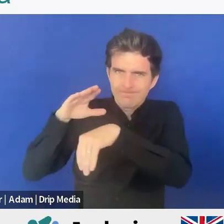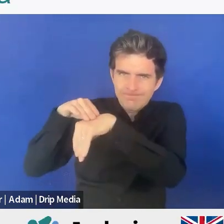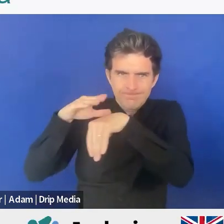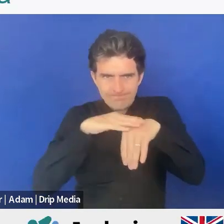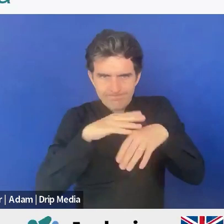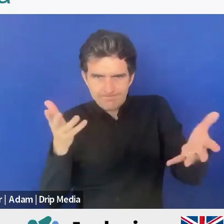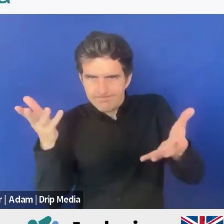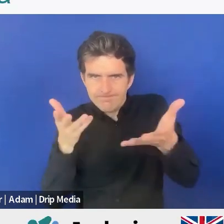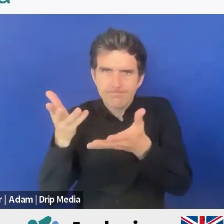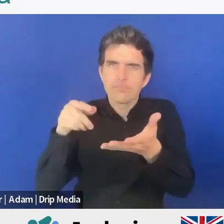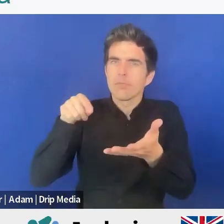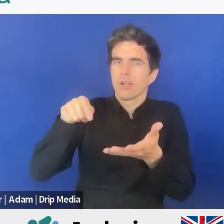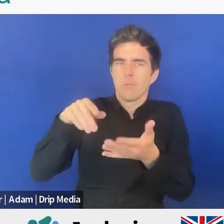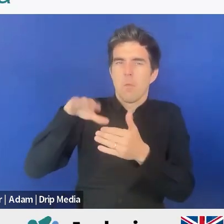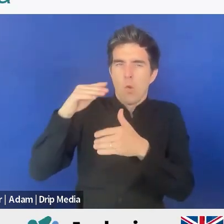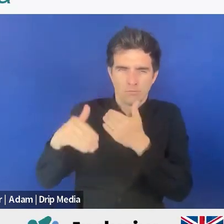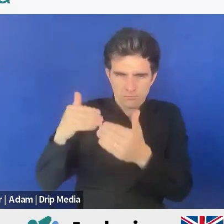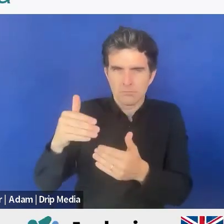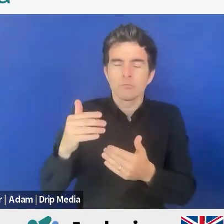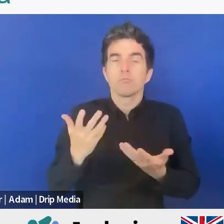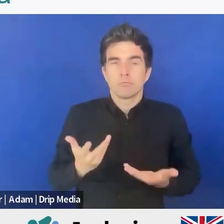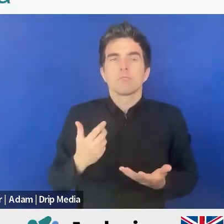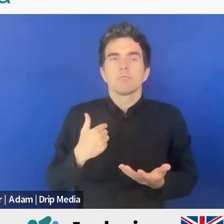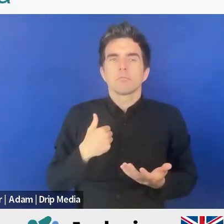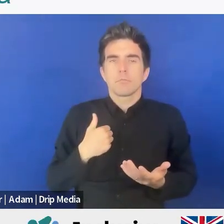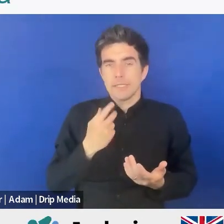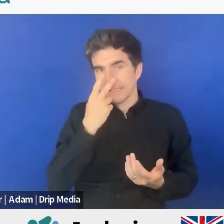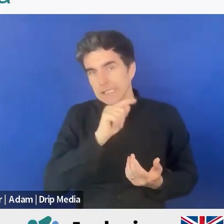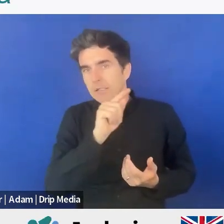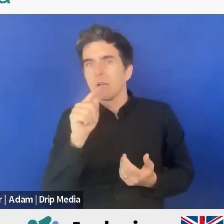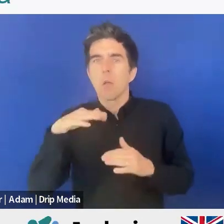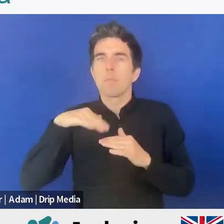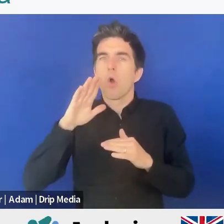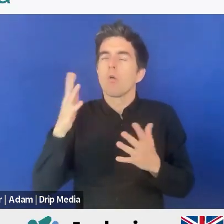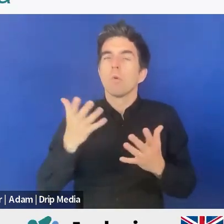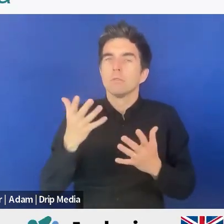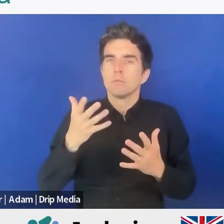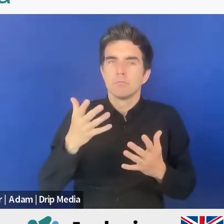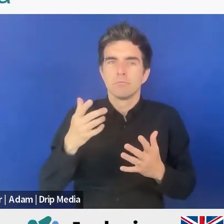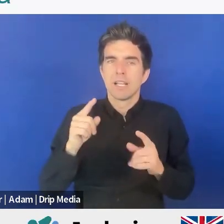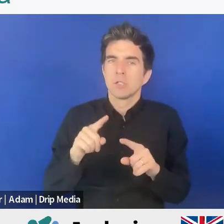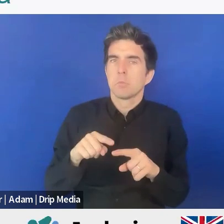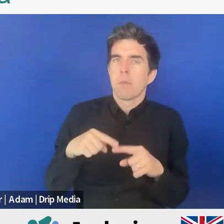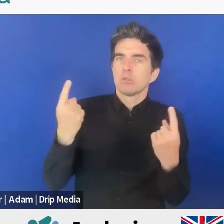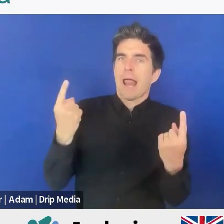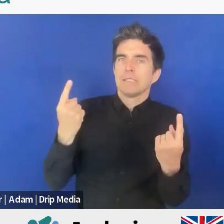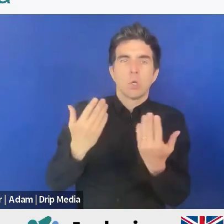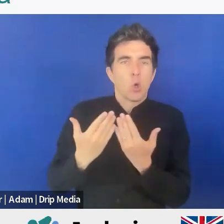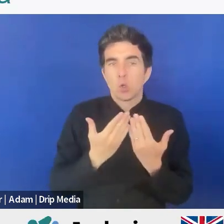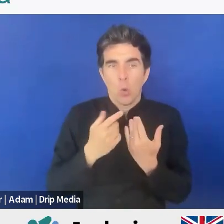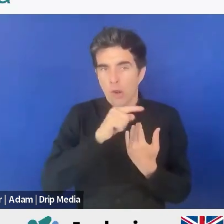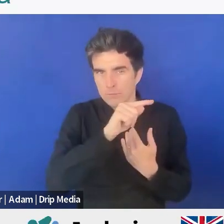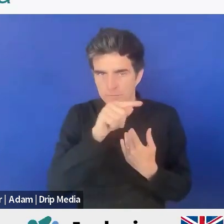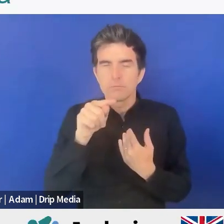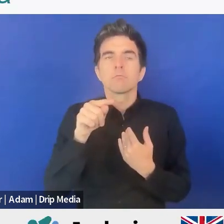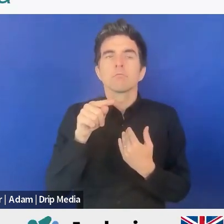being provided through some of the more specialist schools where education was, semi-segregated or